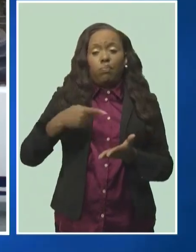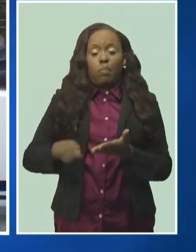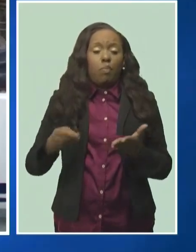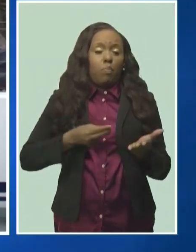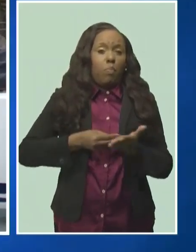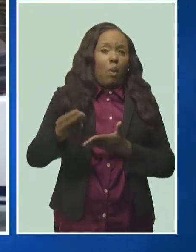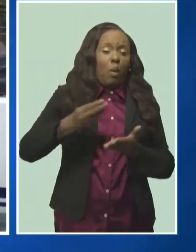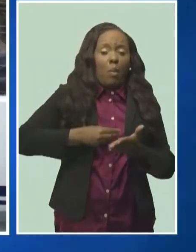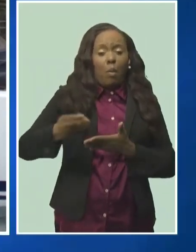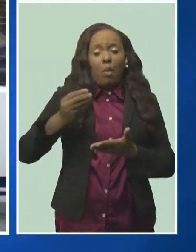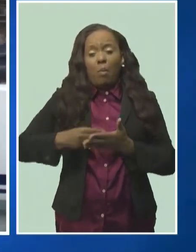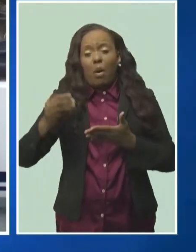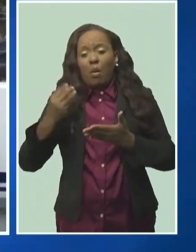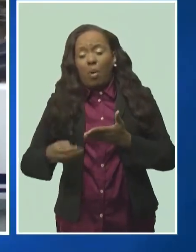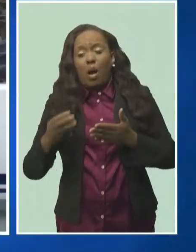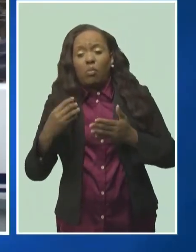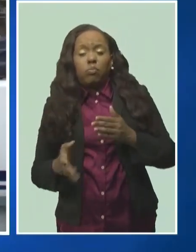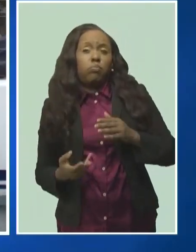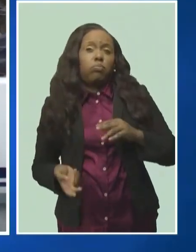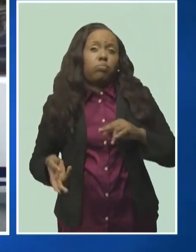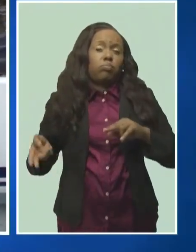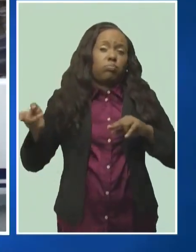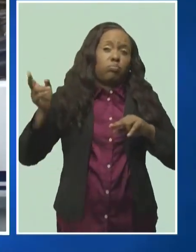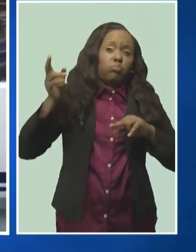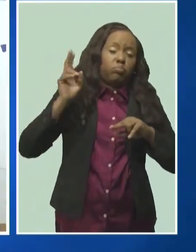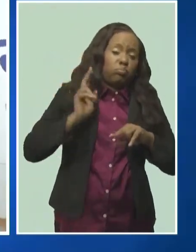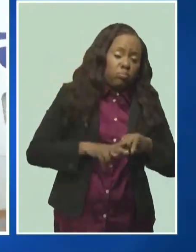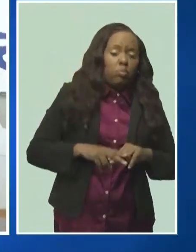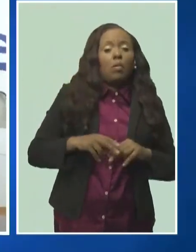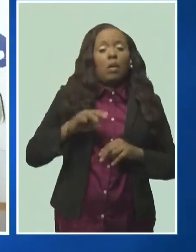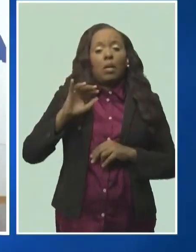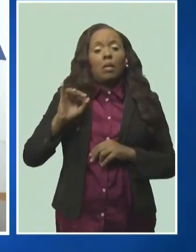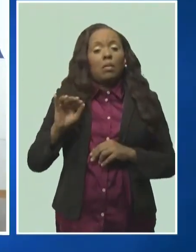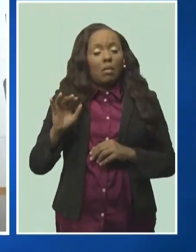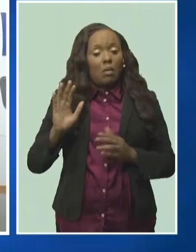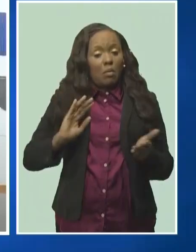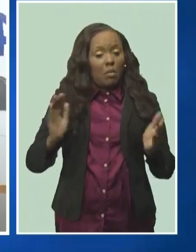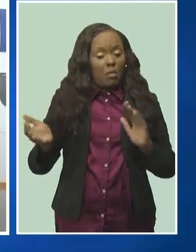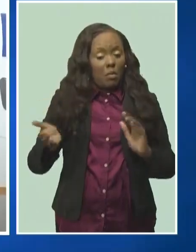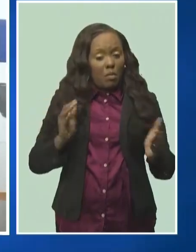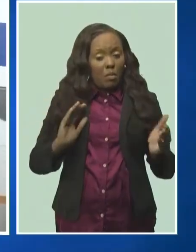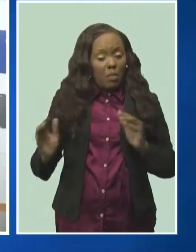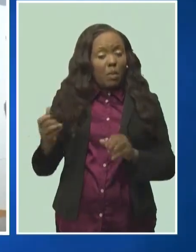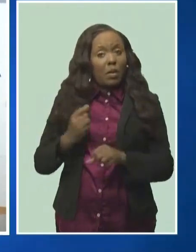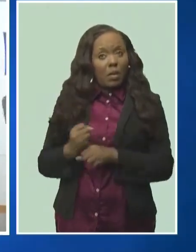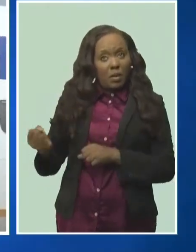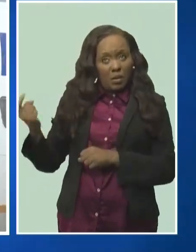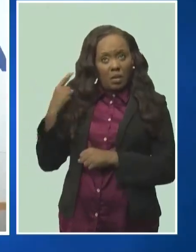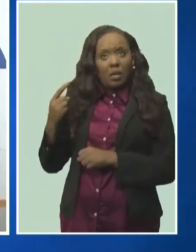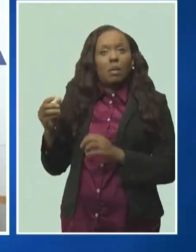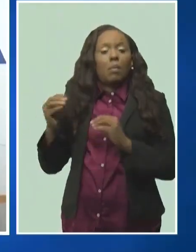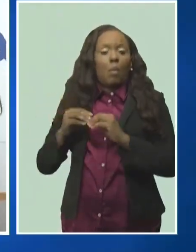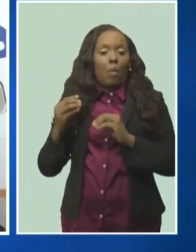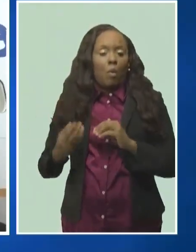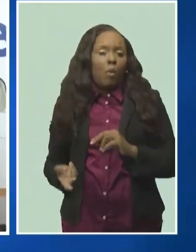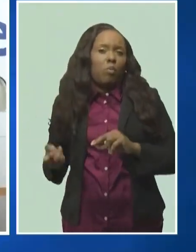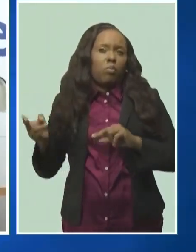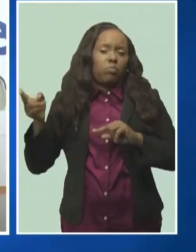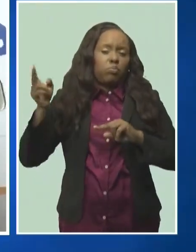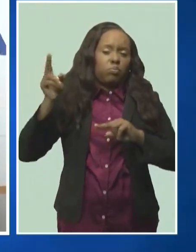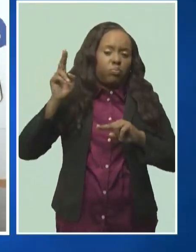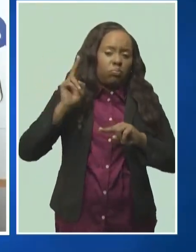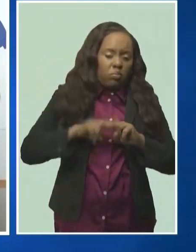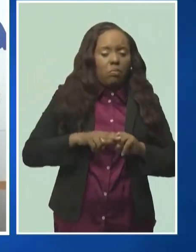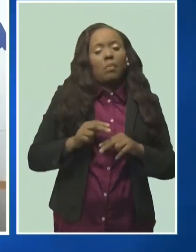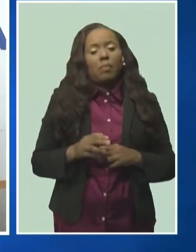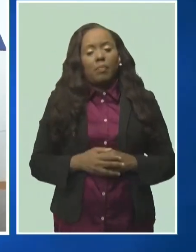$333.2 million from January to September when compared to the same period last year. Sharika